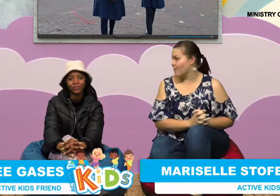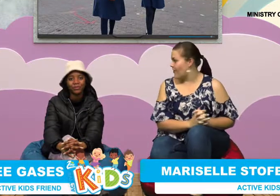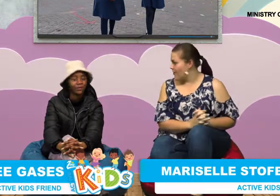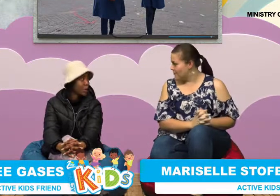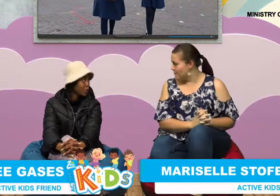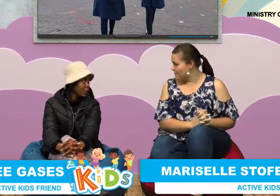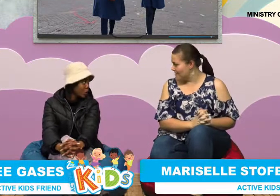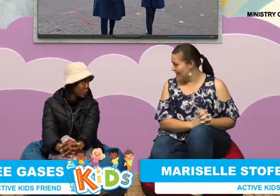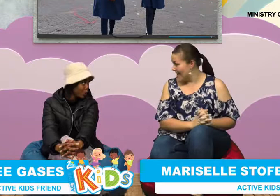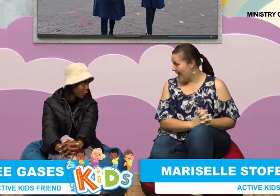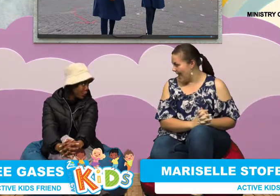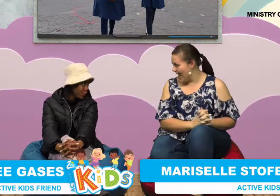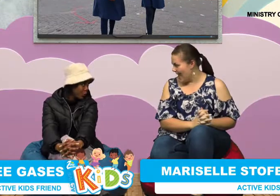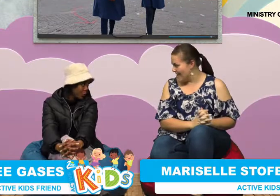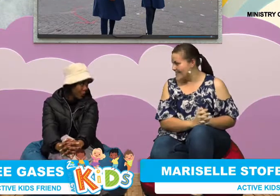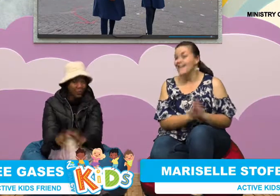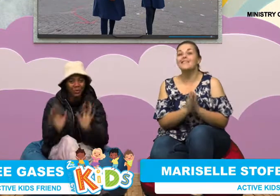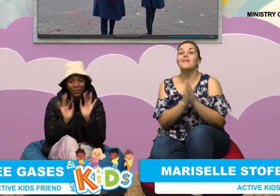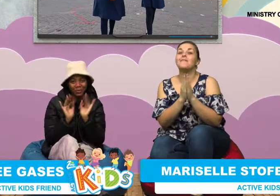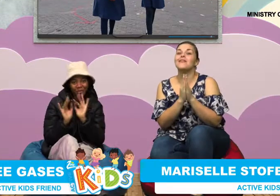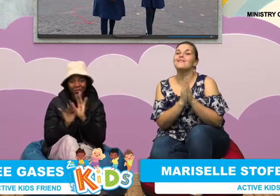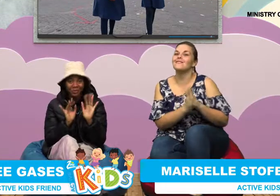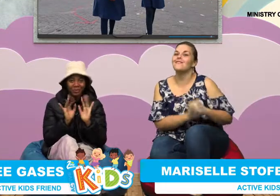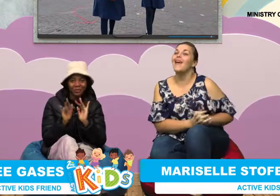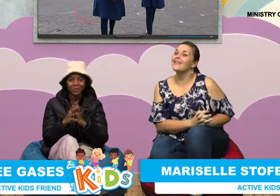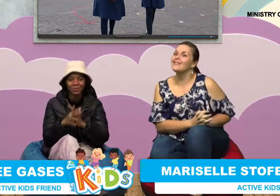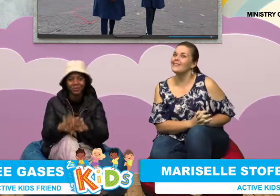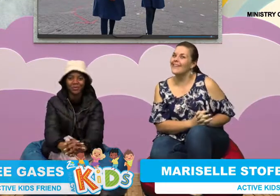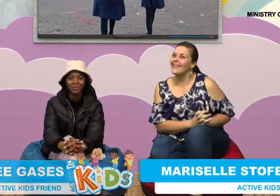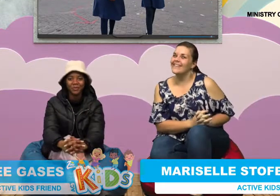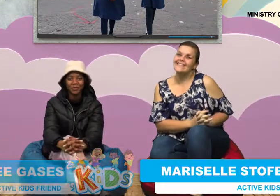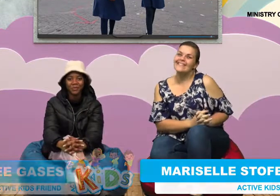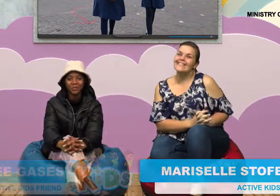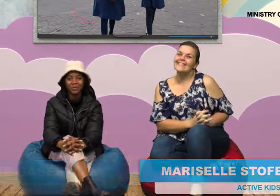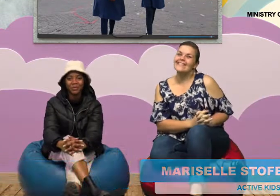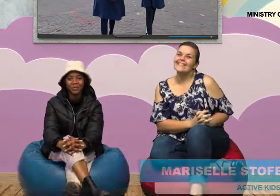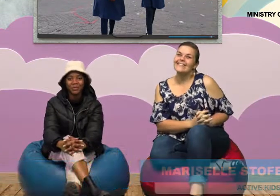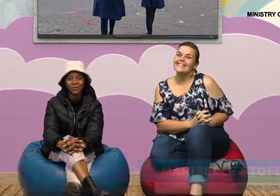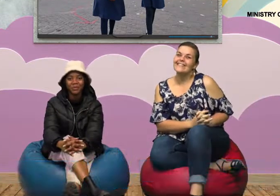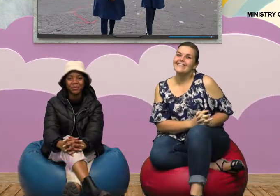and Crafts. Yes! So please do enjoy.